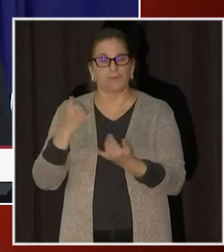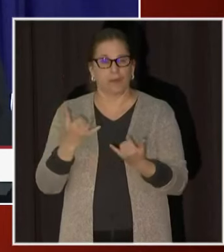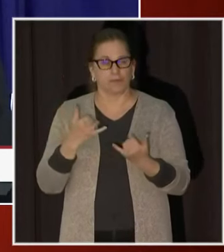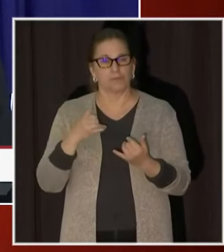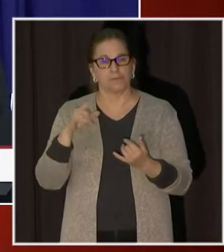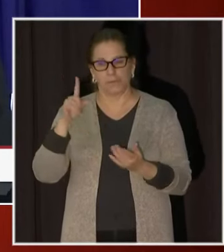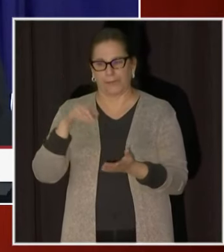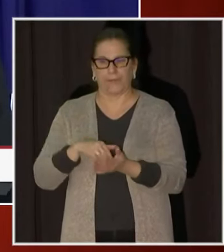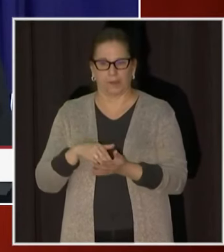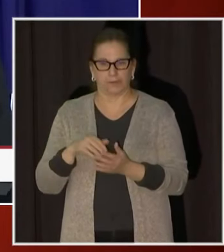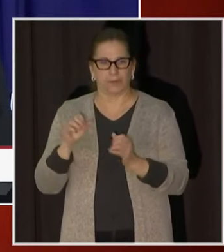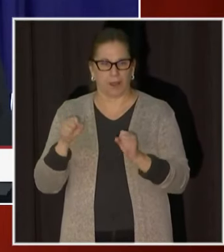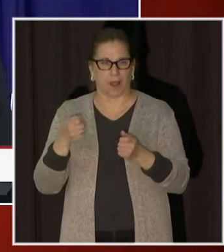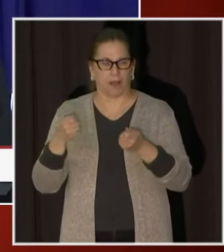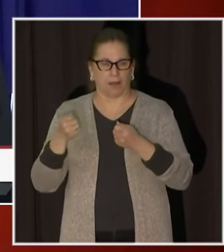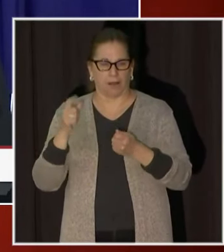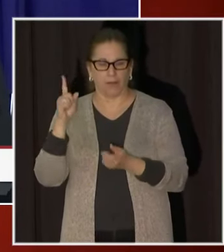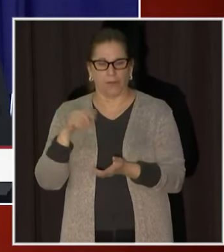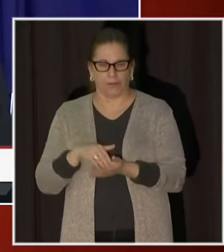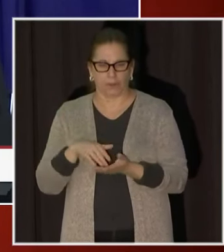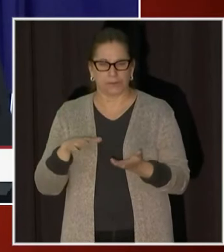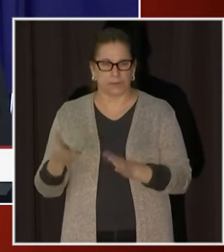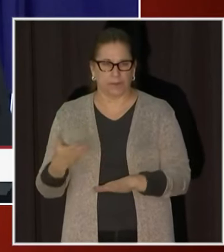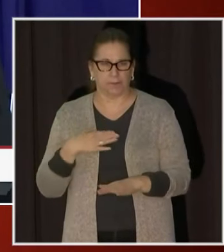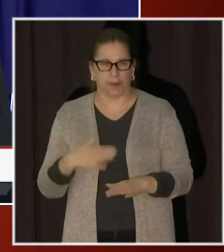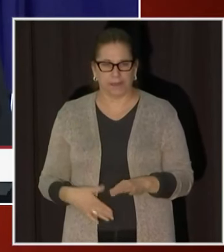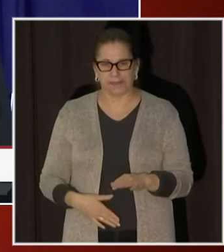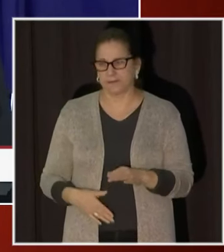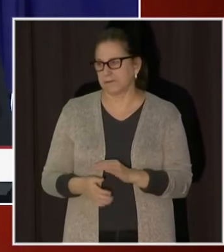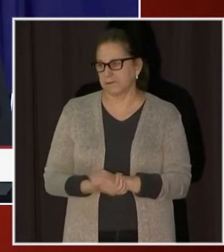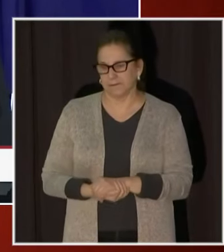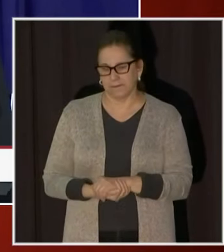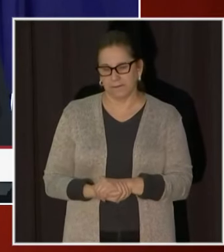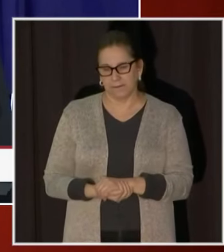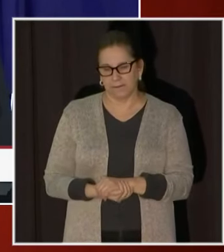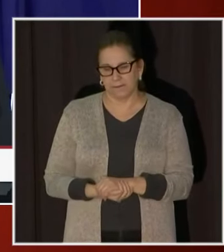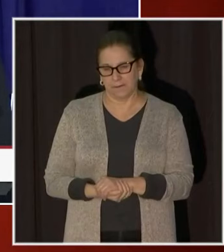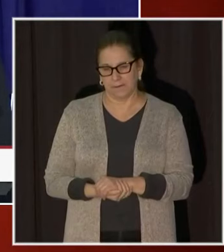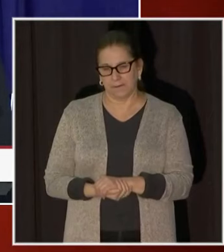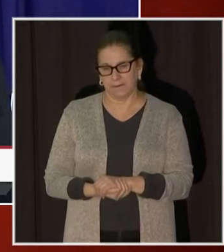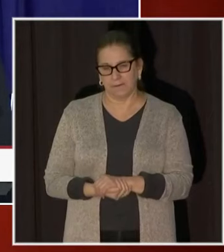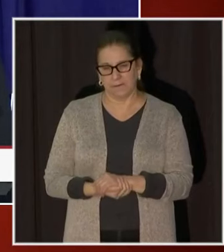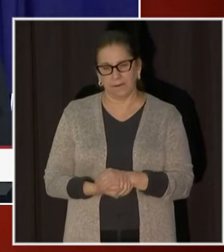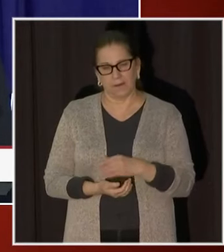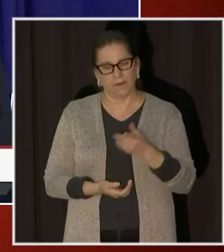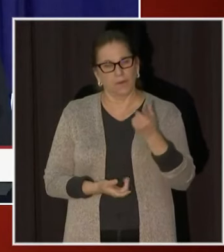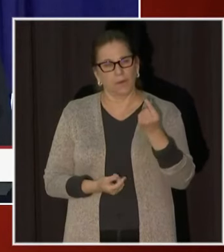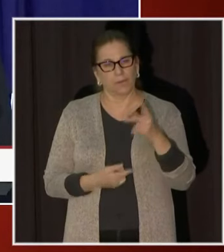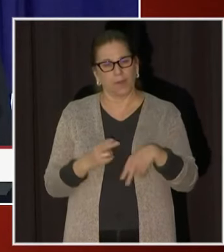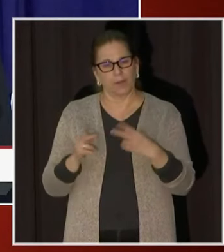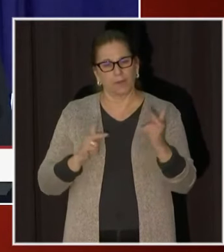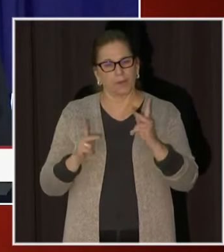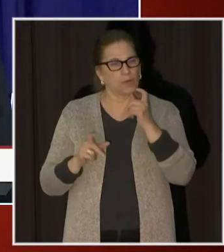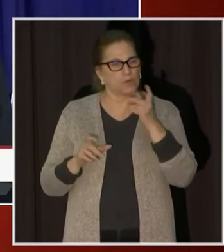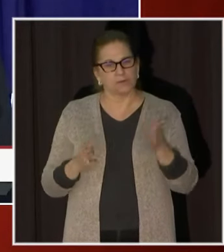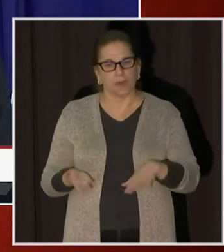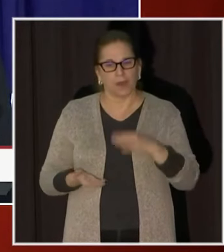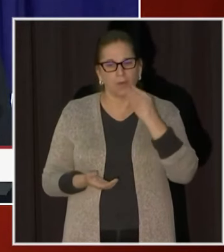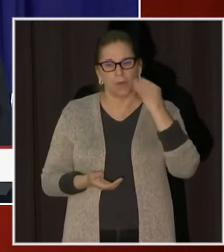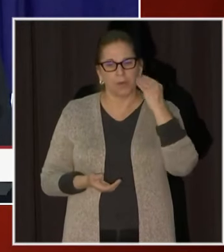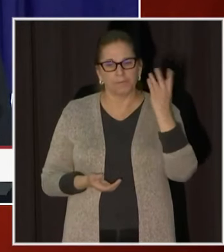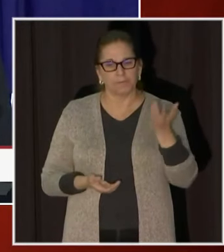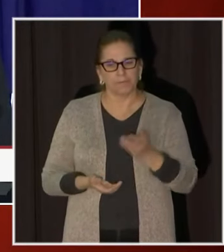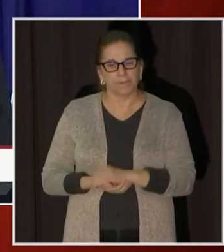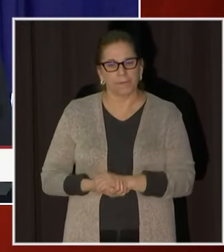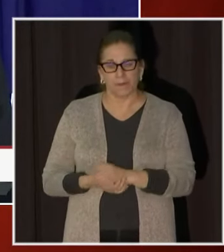our abilities at this time. What about the people who die at home? Are you involved in declaring that this person died of